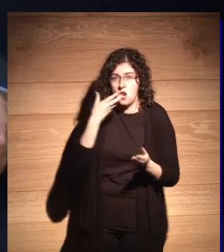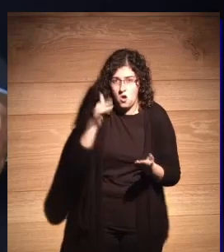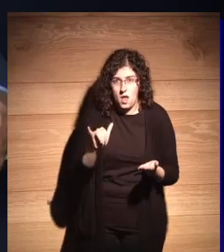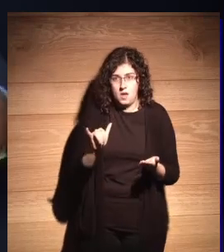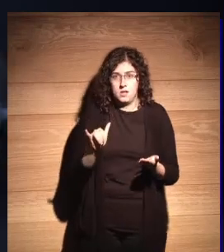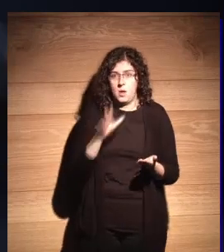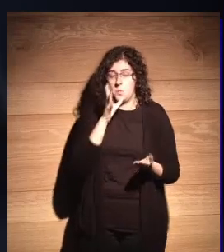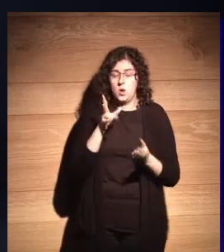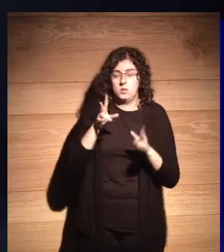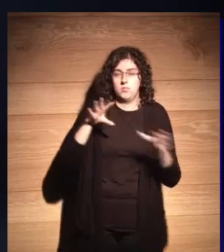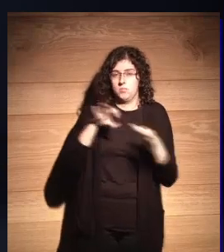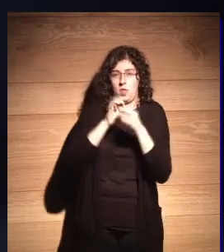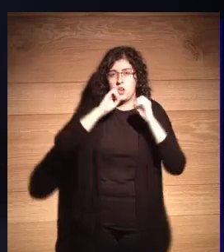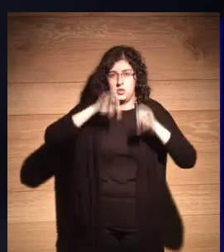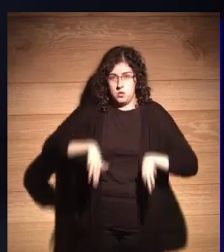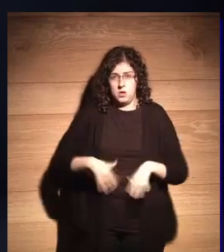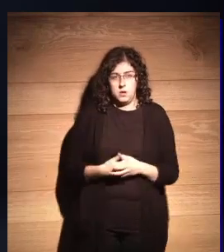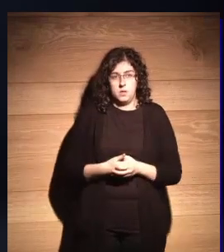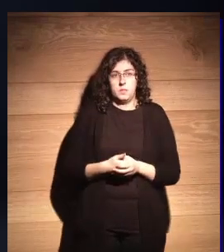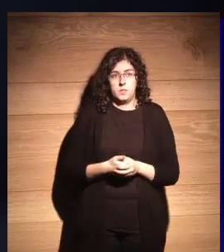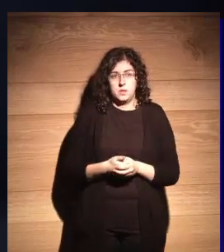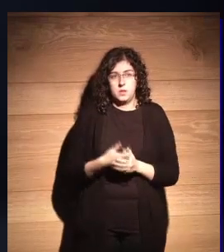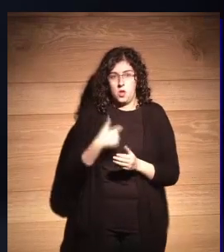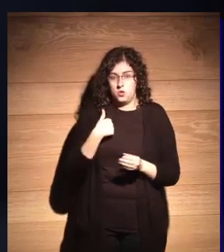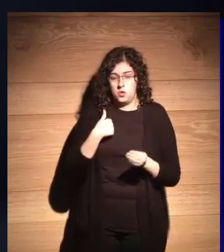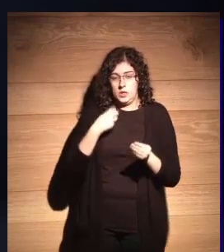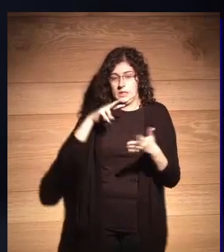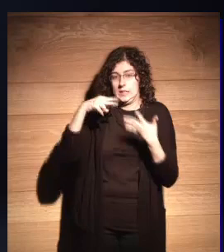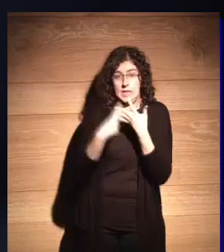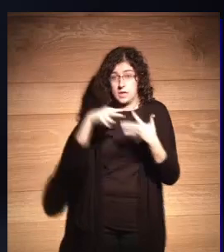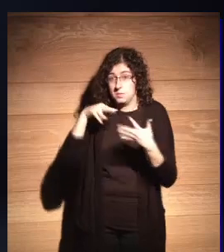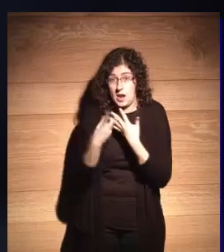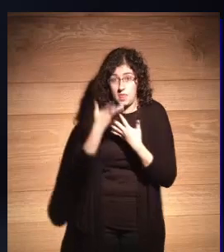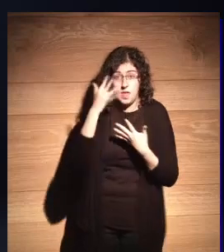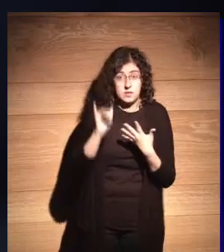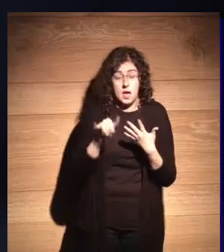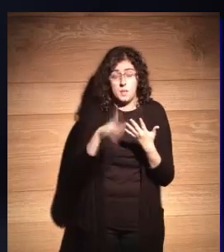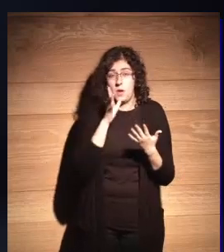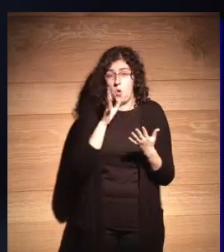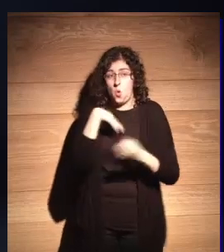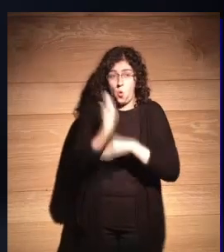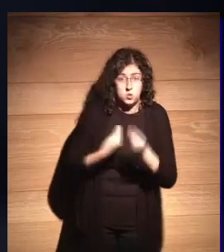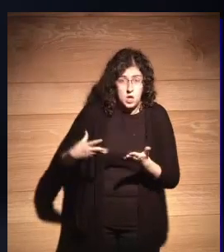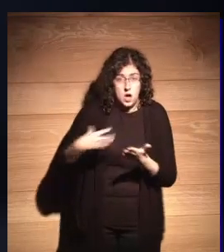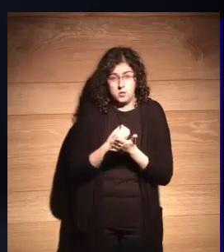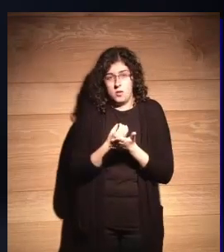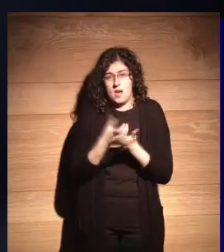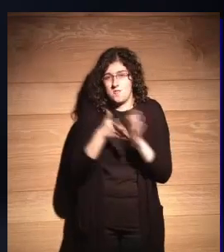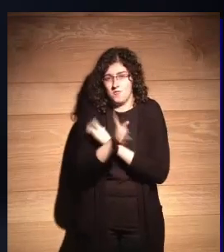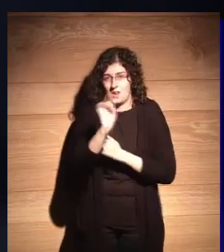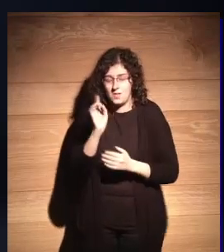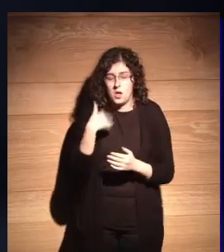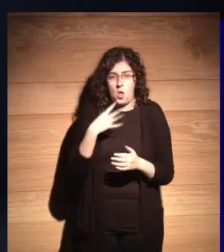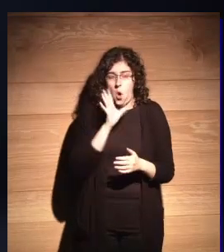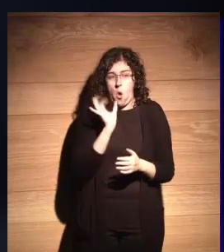million transparencies doesn't mean I have to use them all. They're sitting in my sort of vault, and I